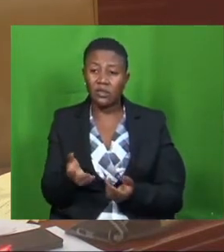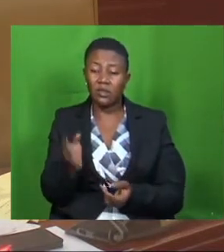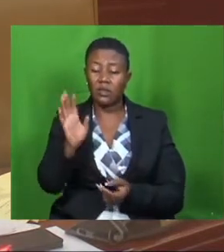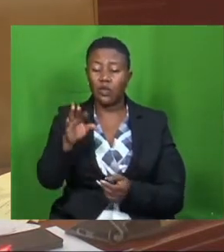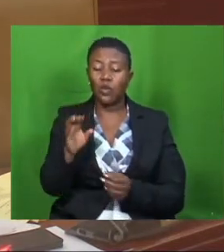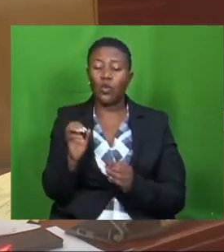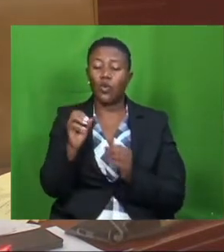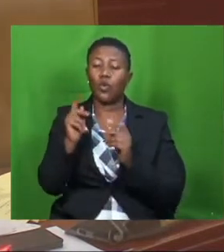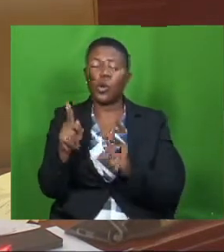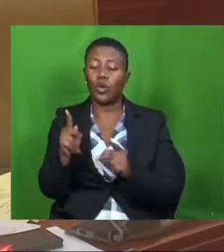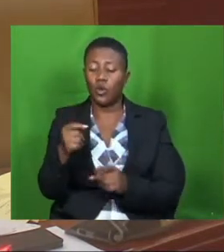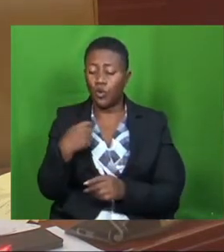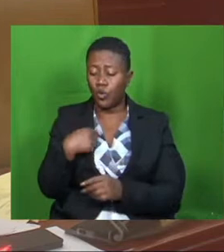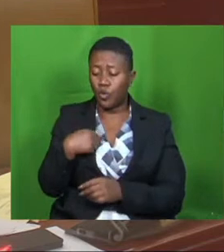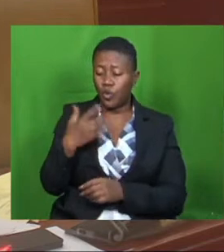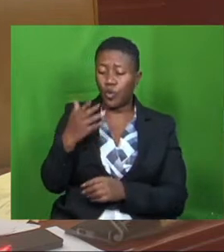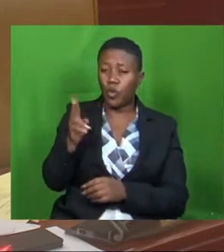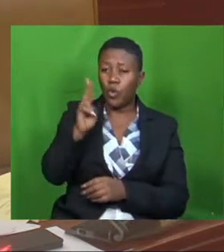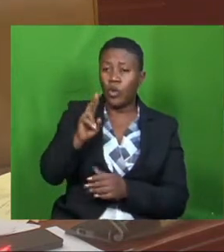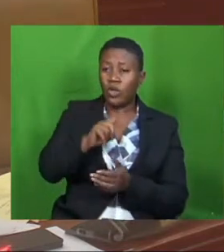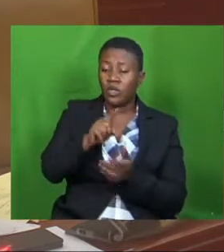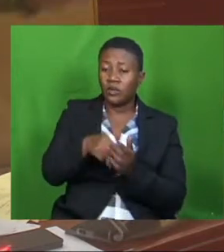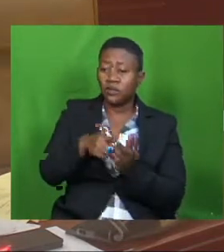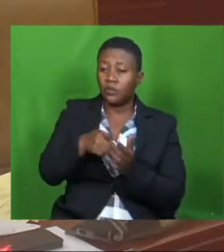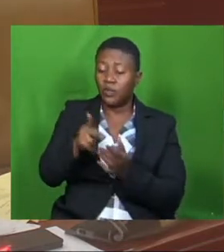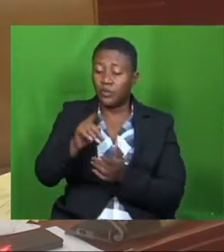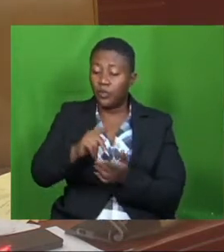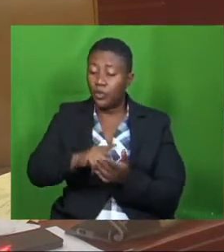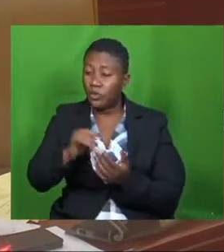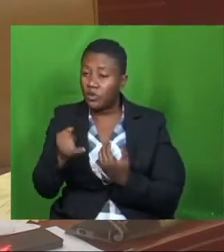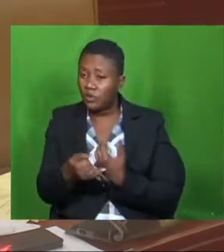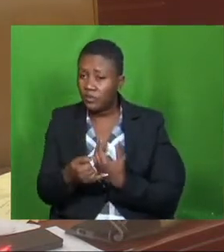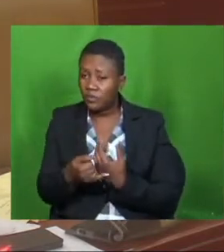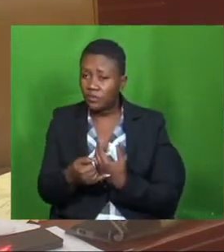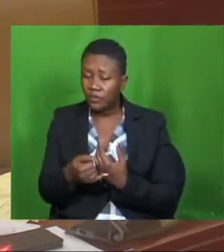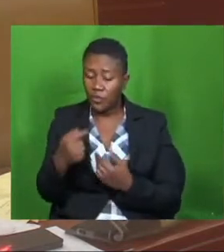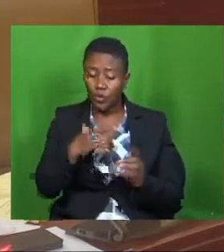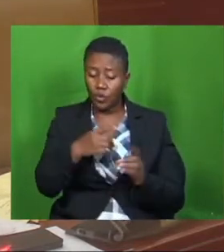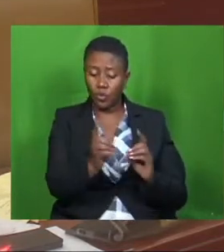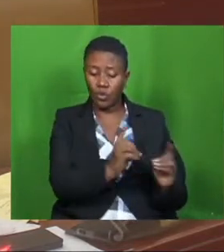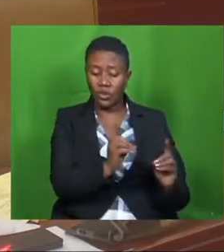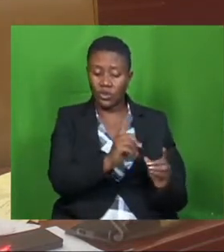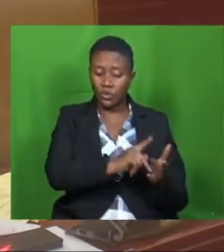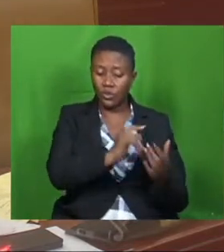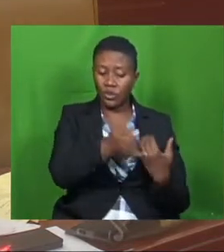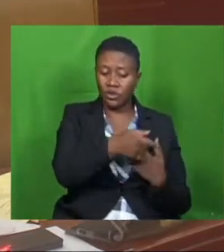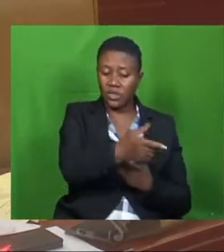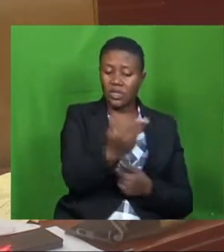of Public Accounts Committee will not be taken seriously. Mr. Speaker, again, still